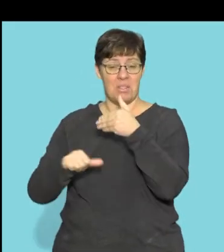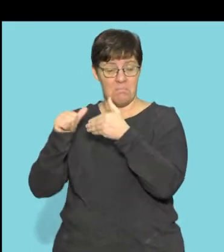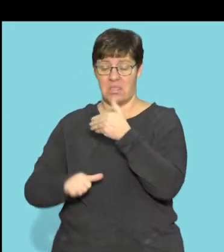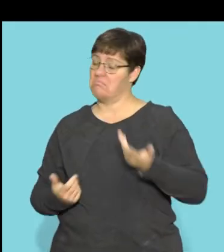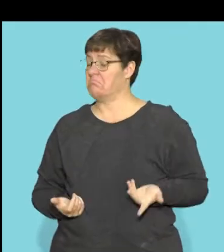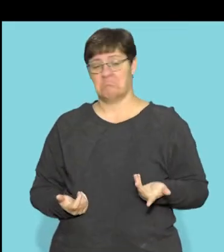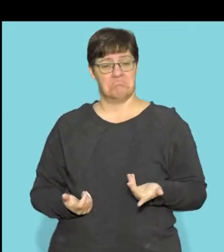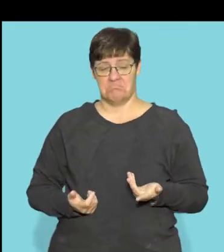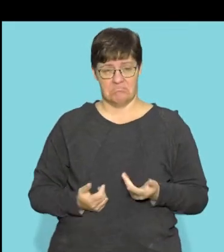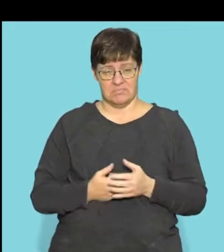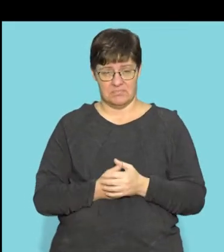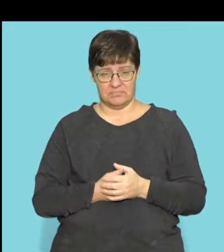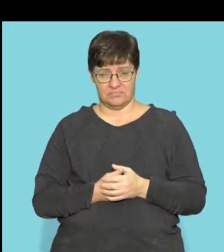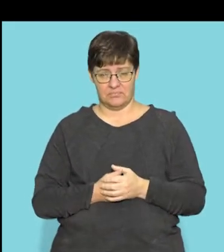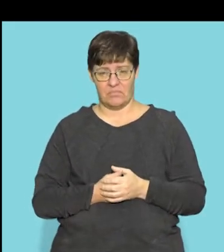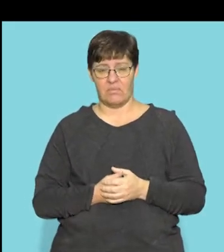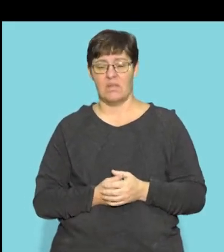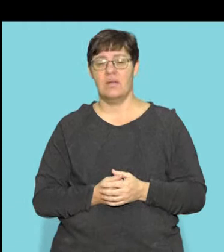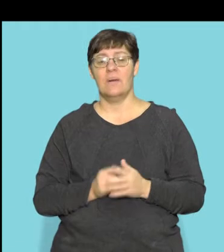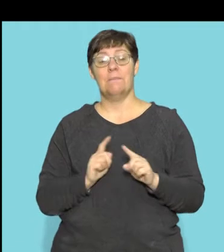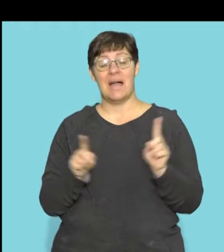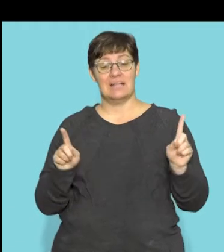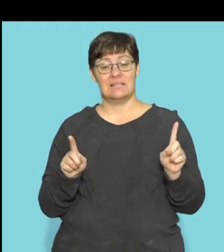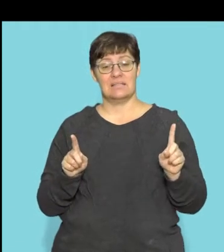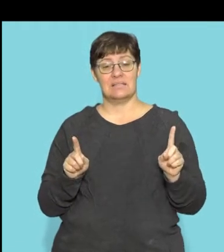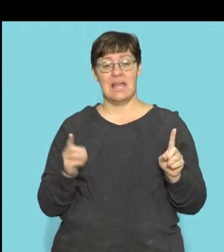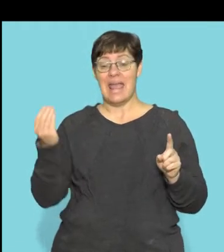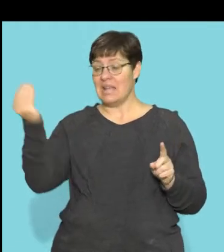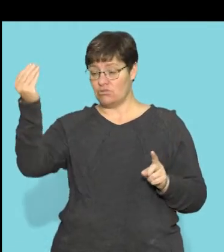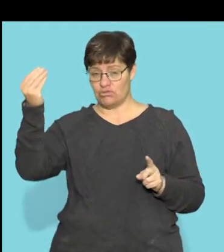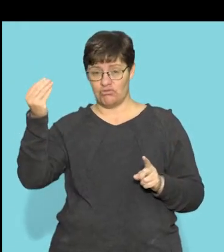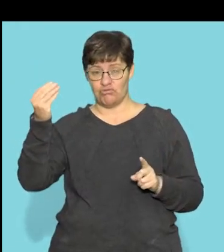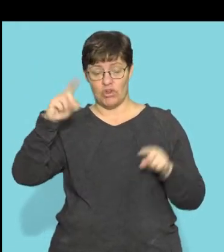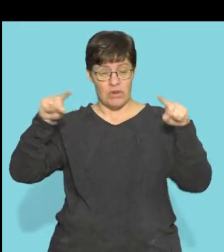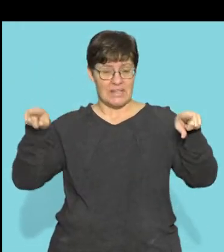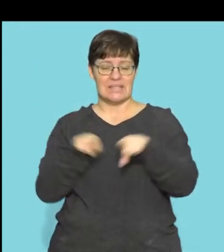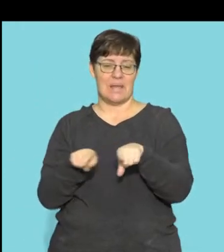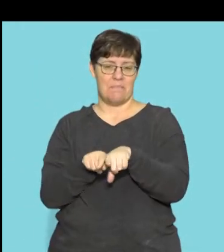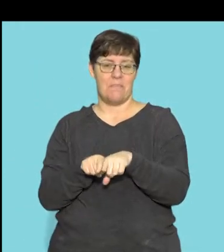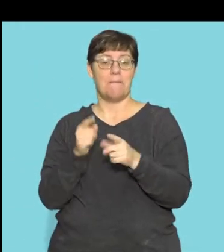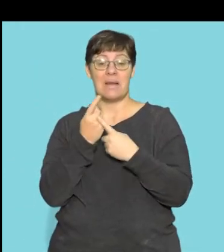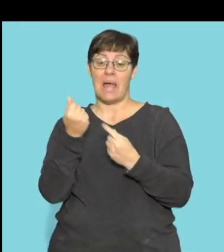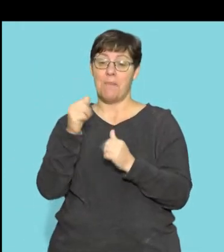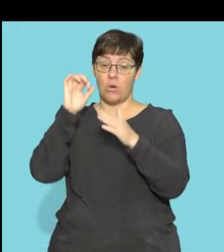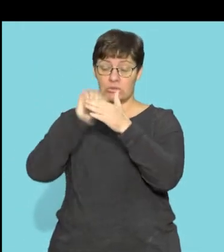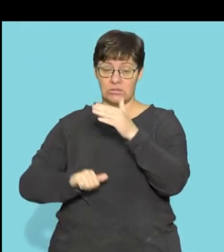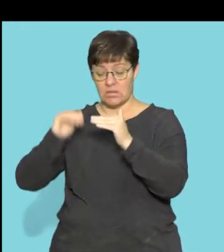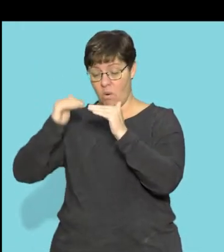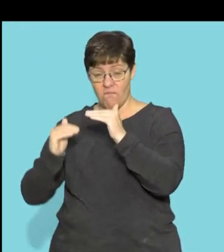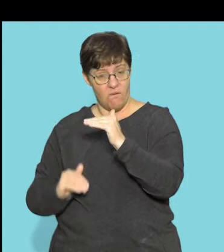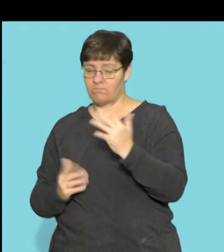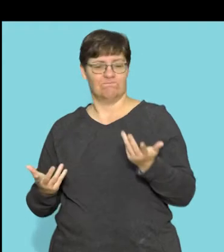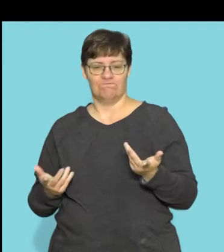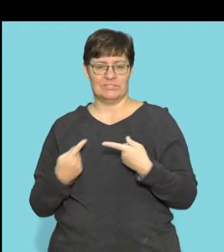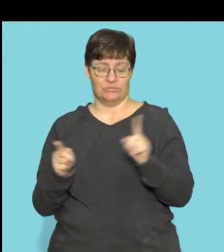rate every year, although the interest rate is the same, but it's not the same in terms of the amount that